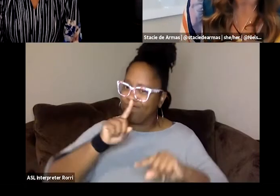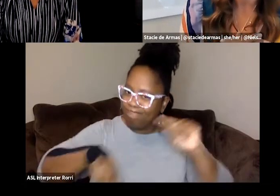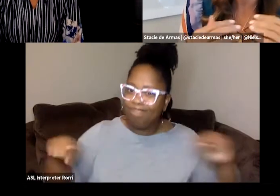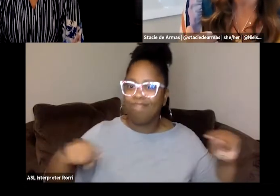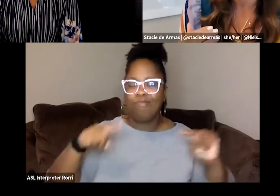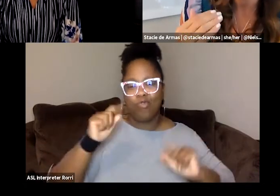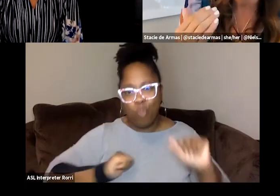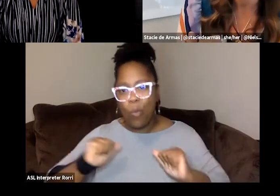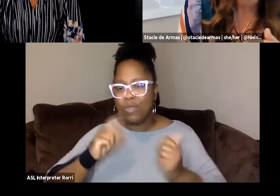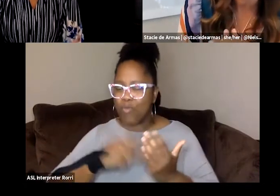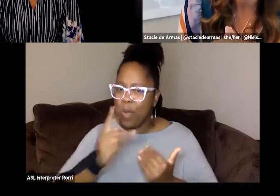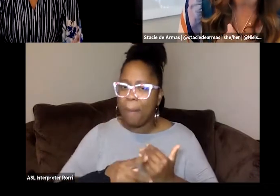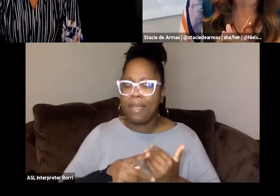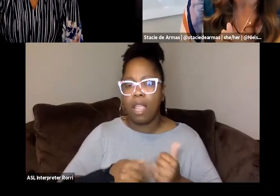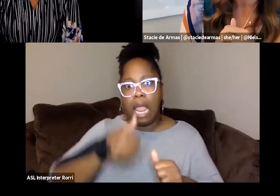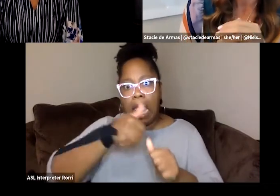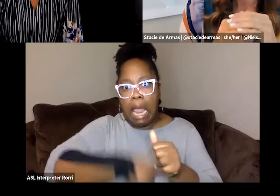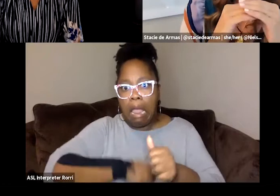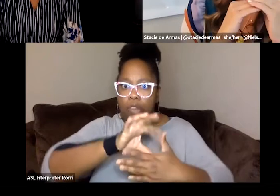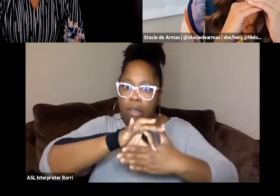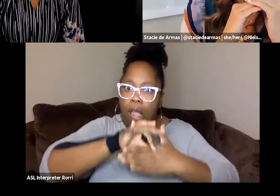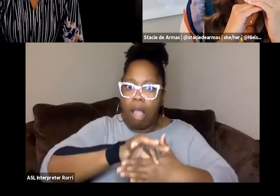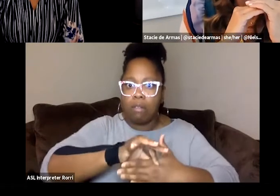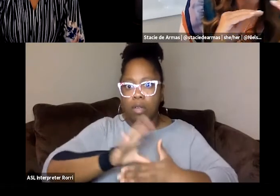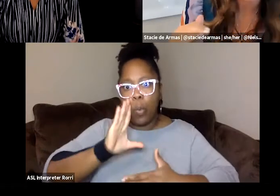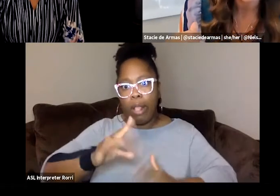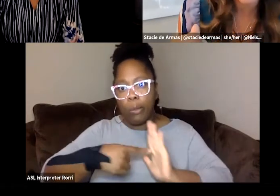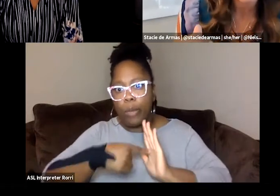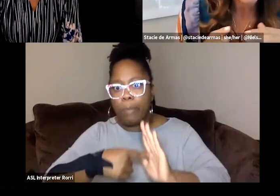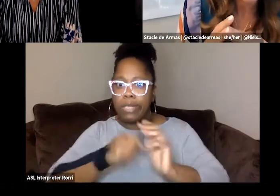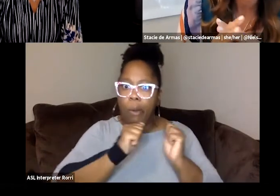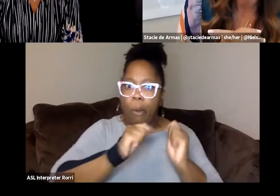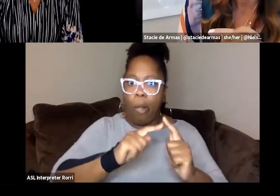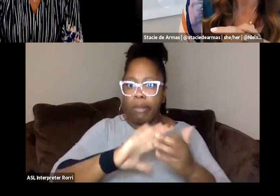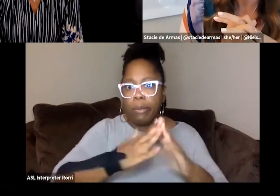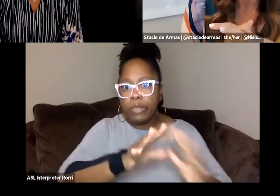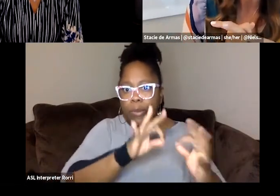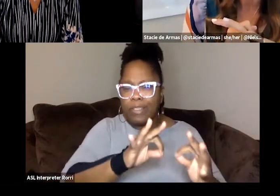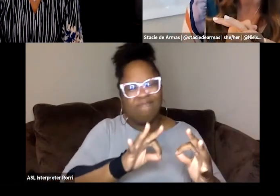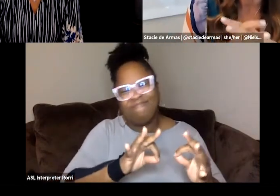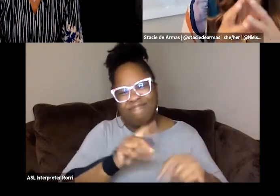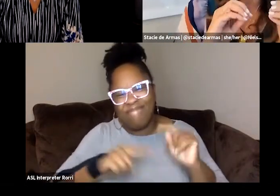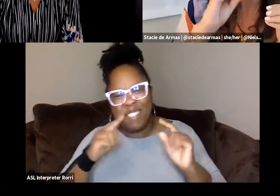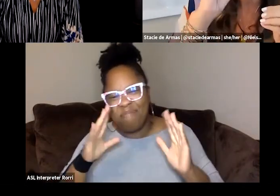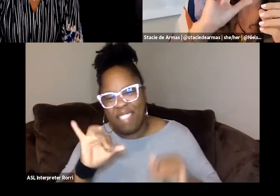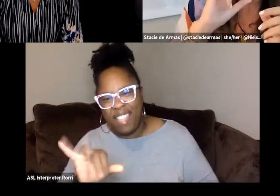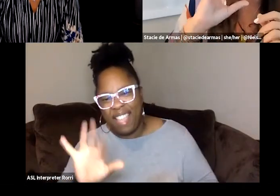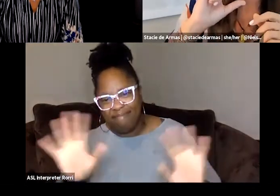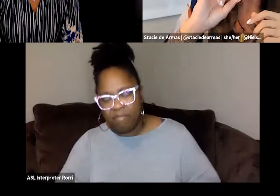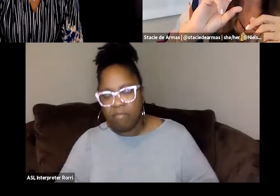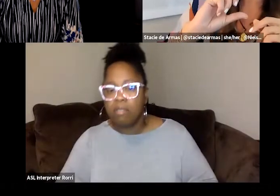types, right? You can't expect that every single piece of content is going to represent every community perfectly, but what you can, and